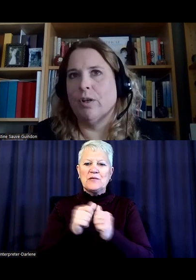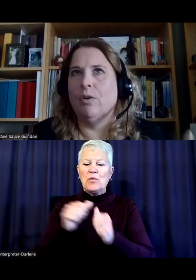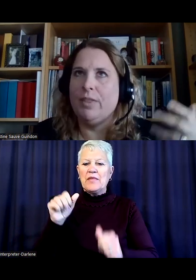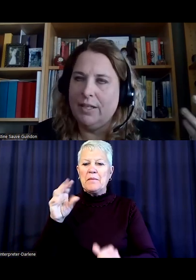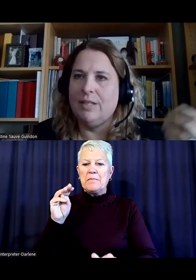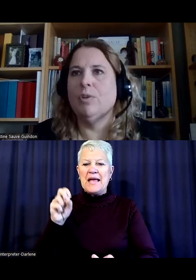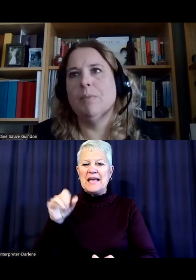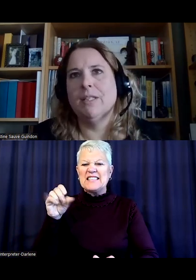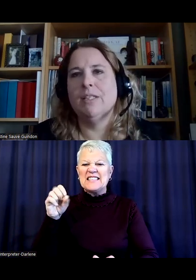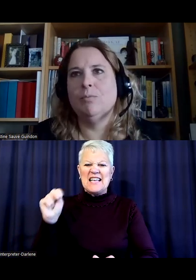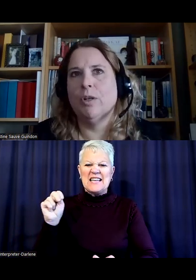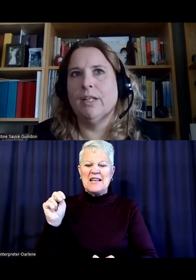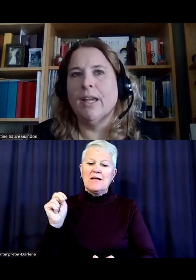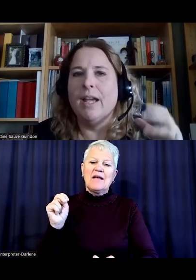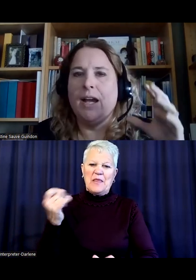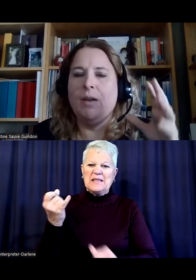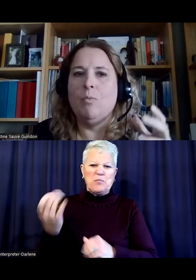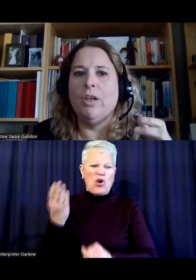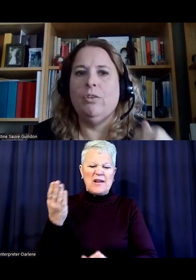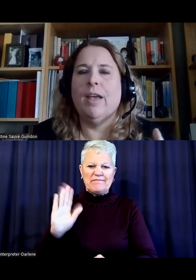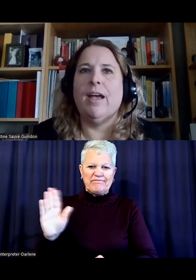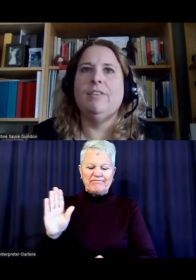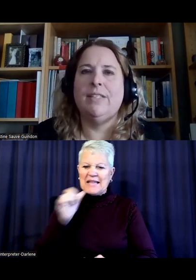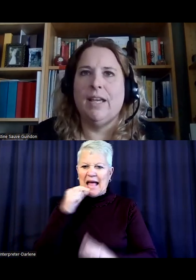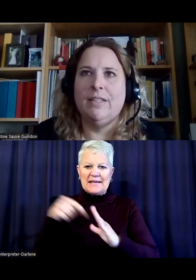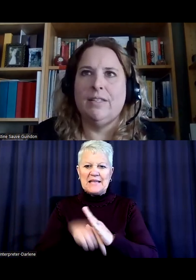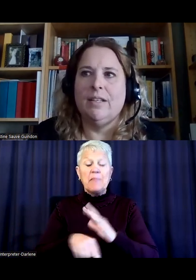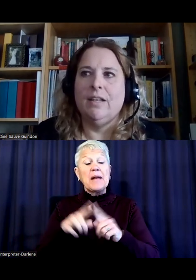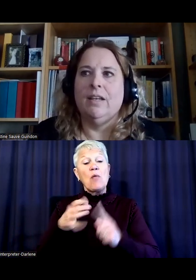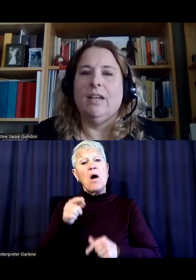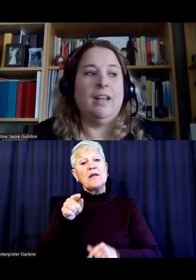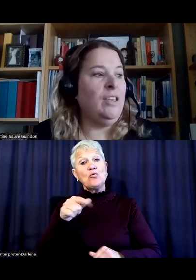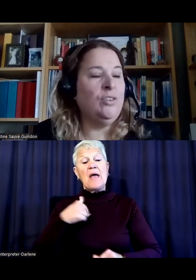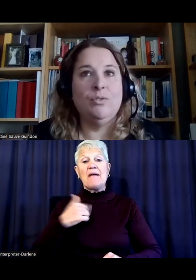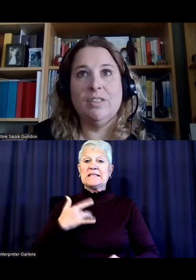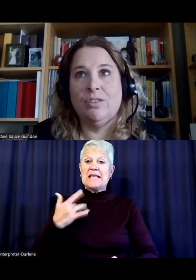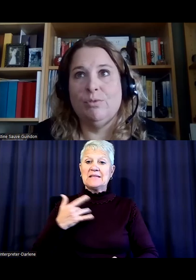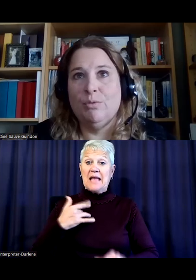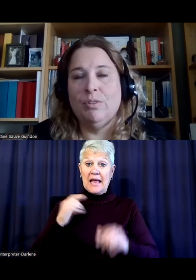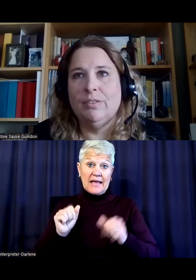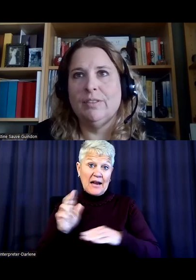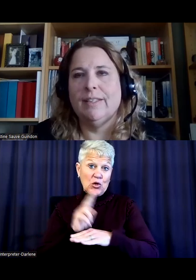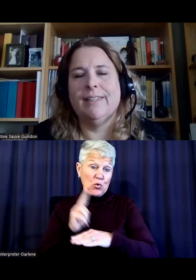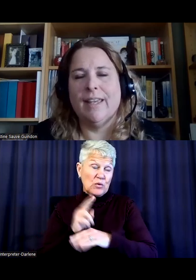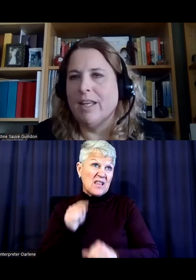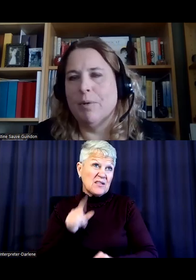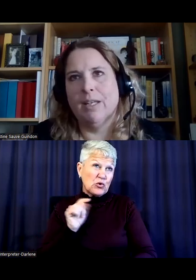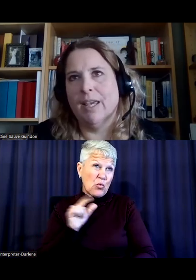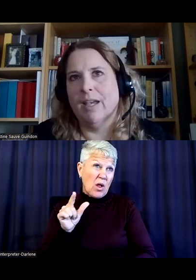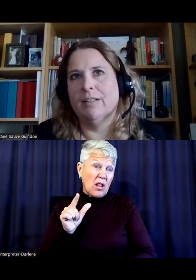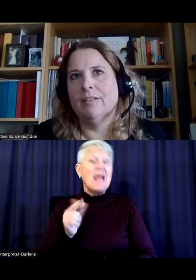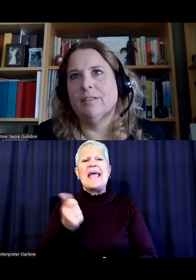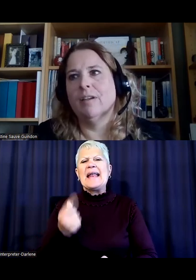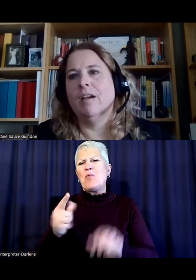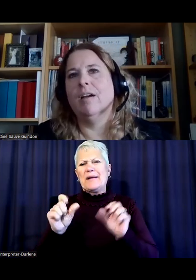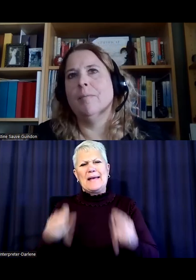this morning, or they did with Mason this morning. I want you to have a sense, can I use this tool? Anybody